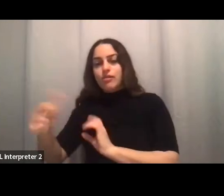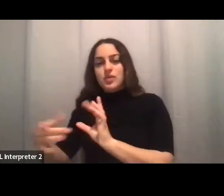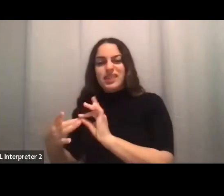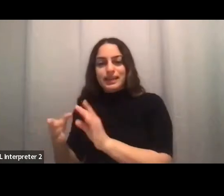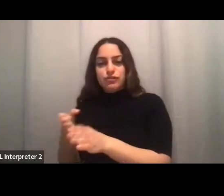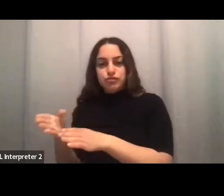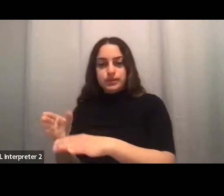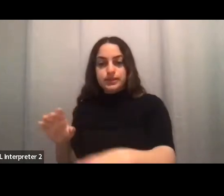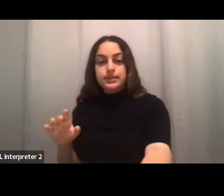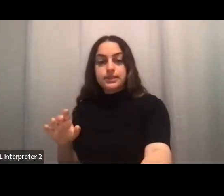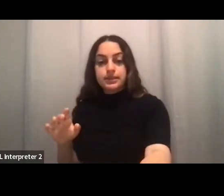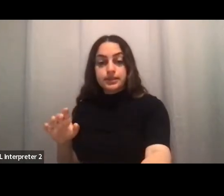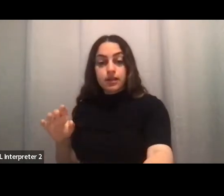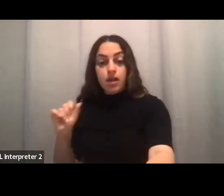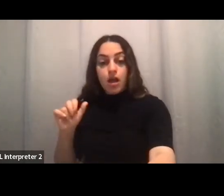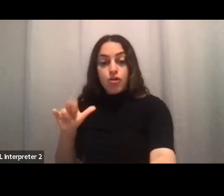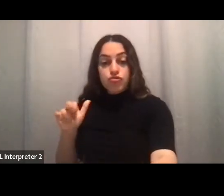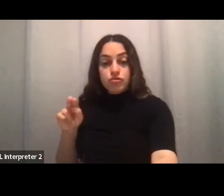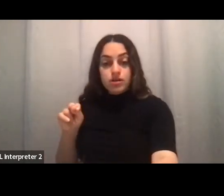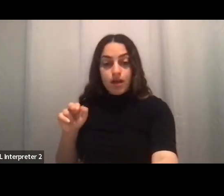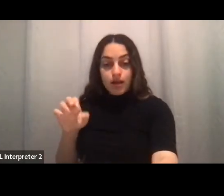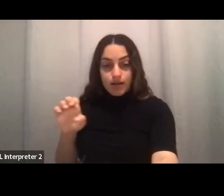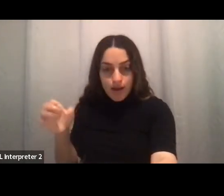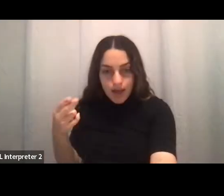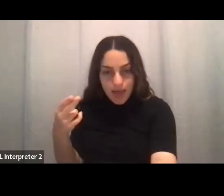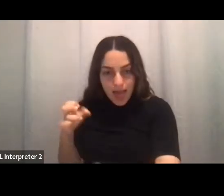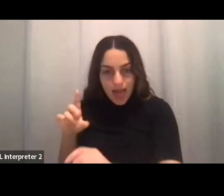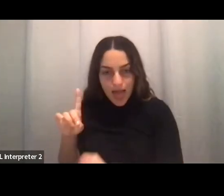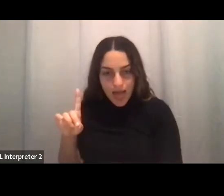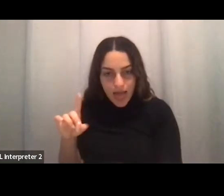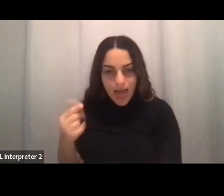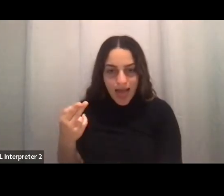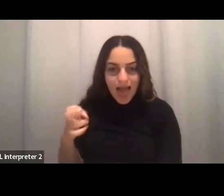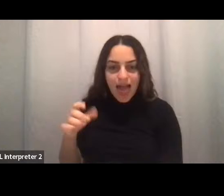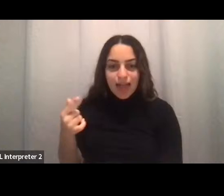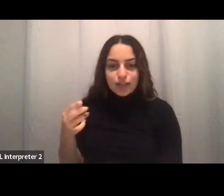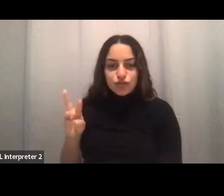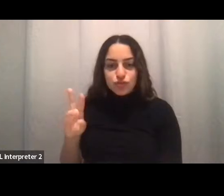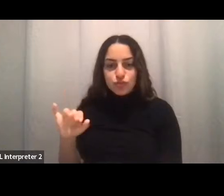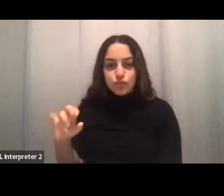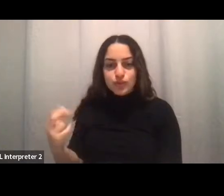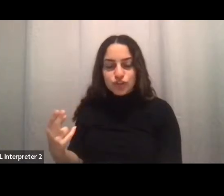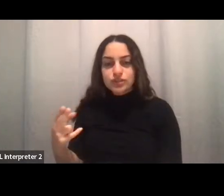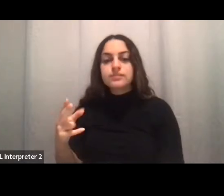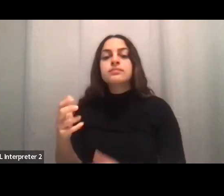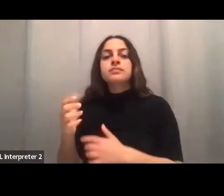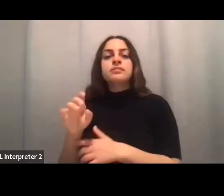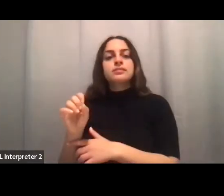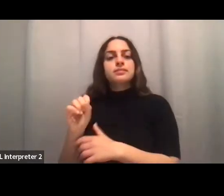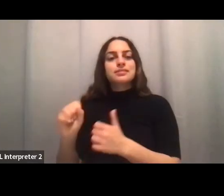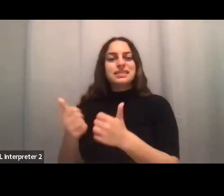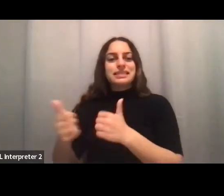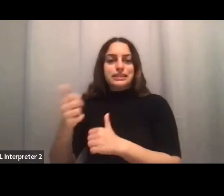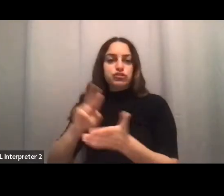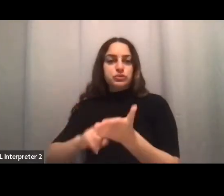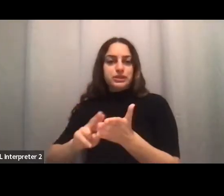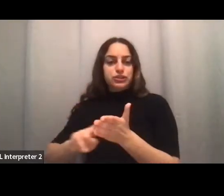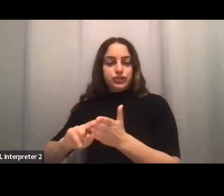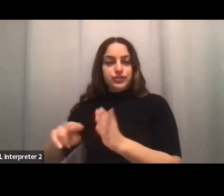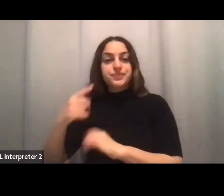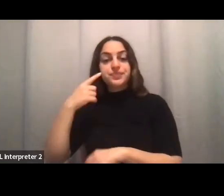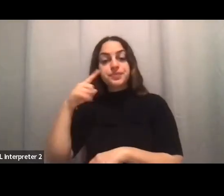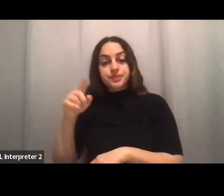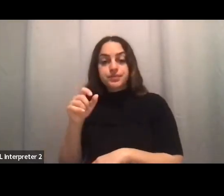ariana hedgewich is a senior research fellow at the institute for women's policy research she's currently